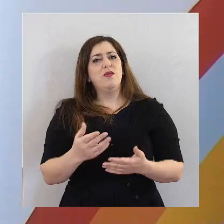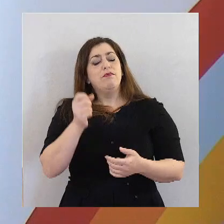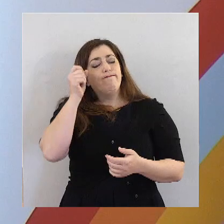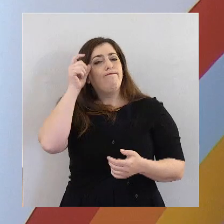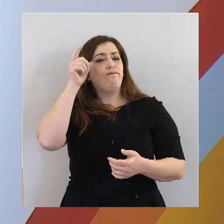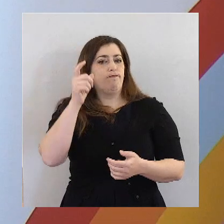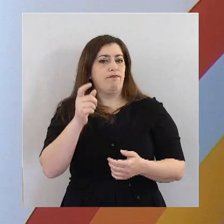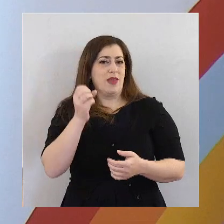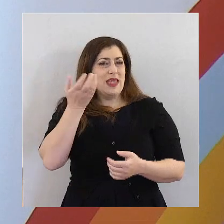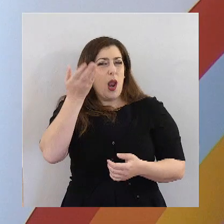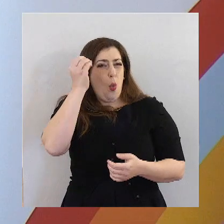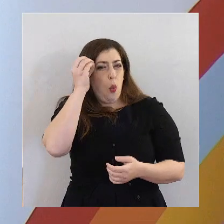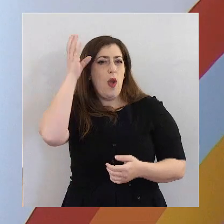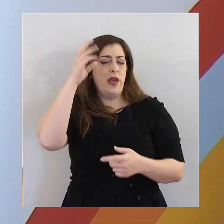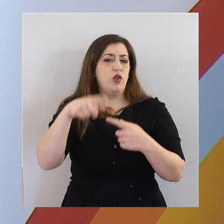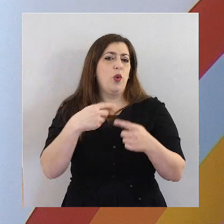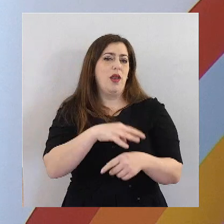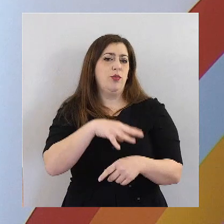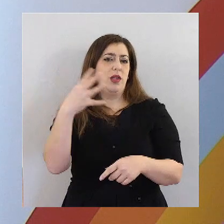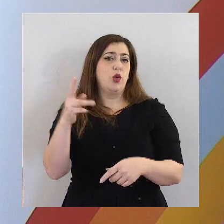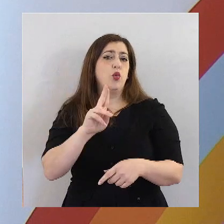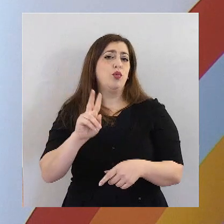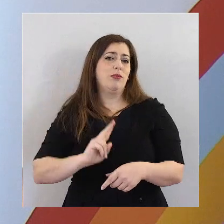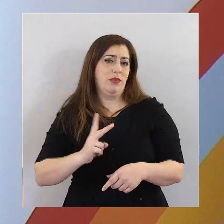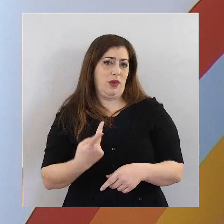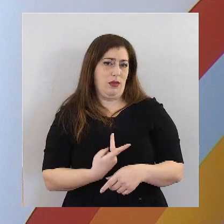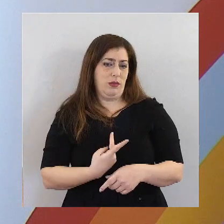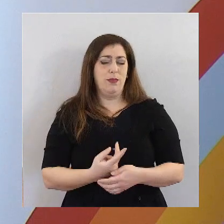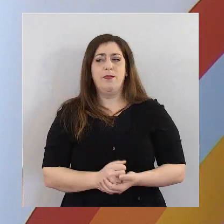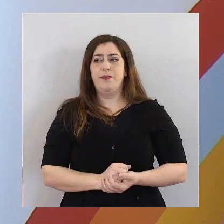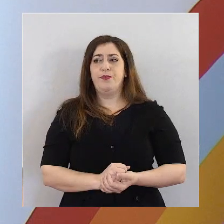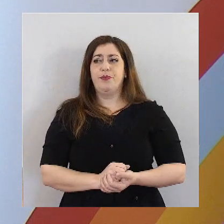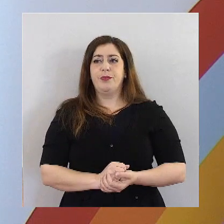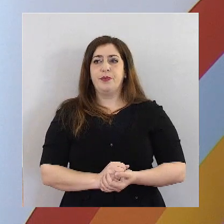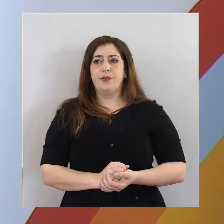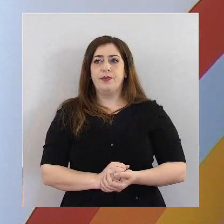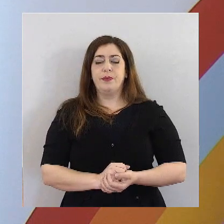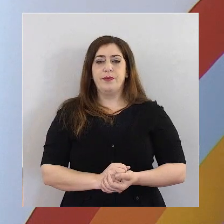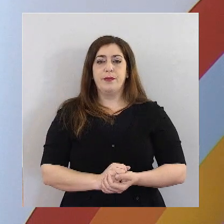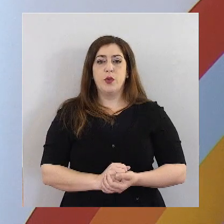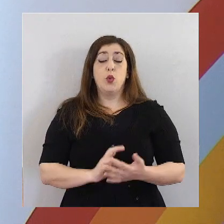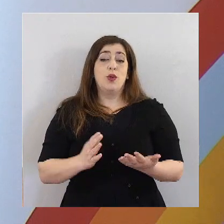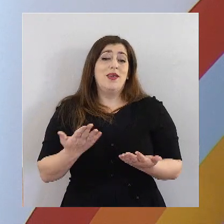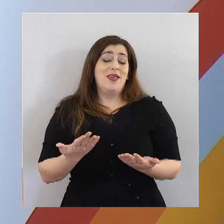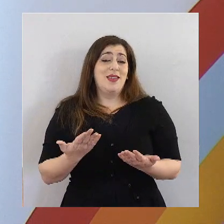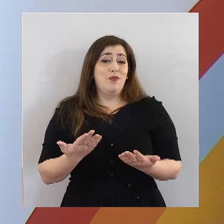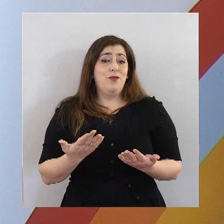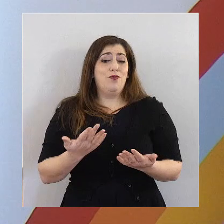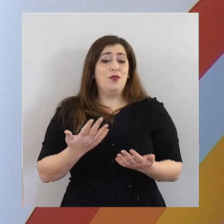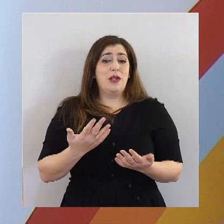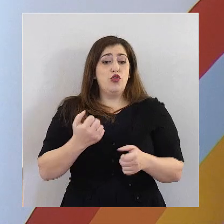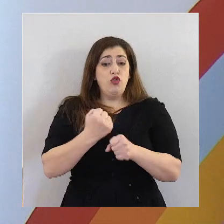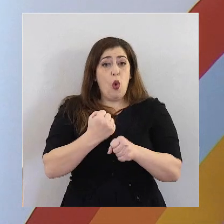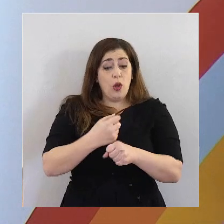the experiences of the participants in their day-to-day work. So in